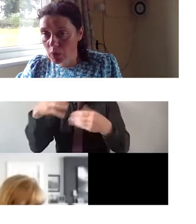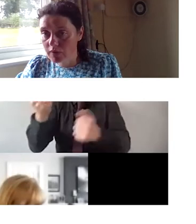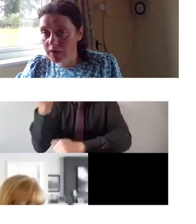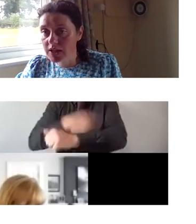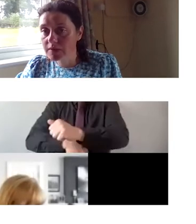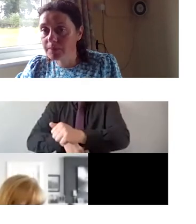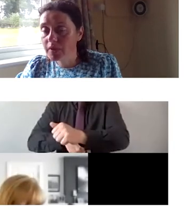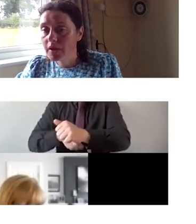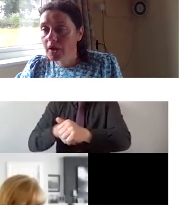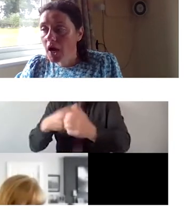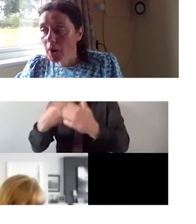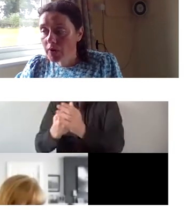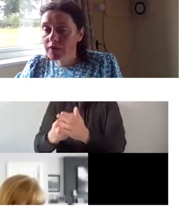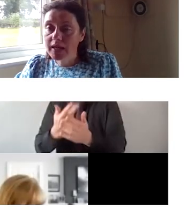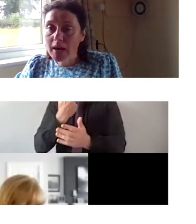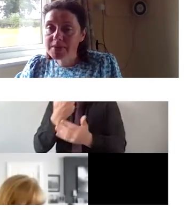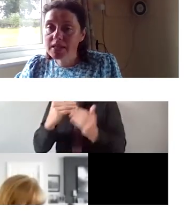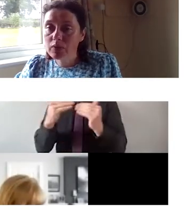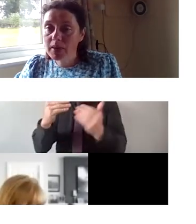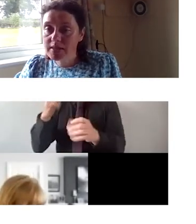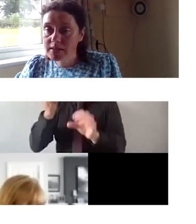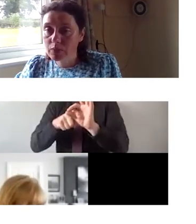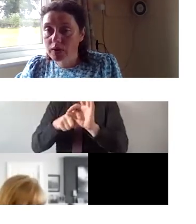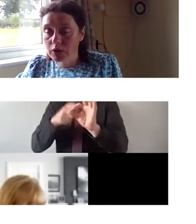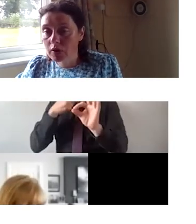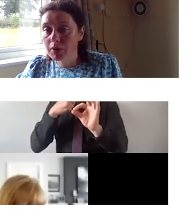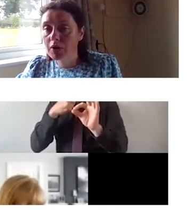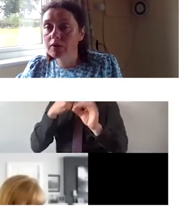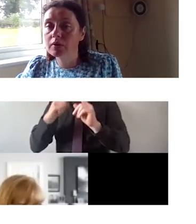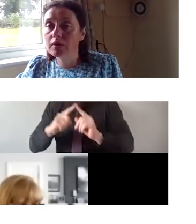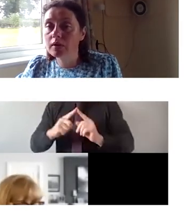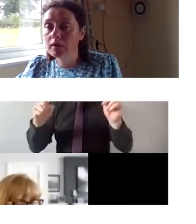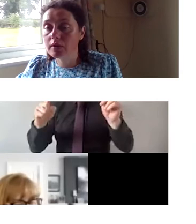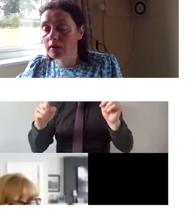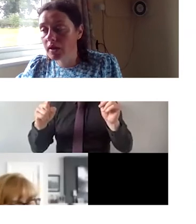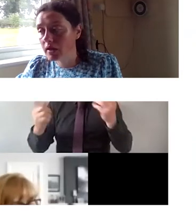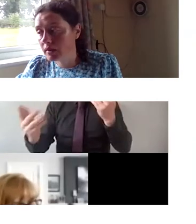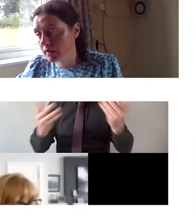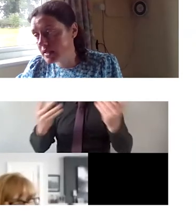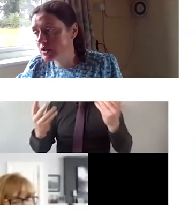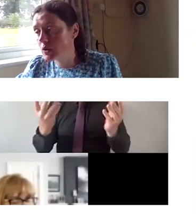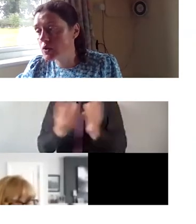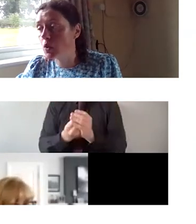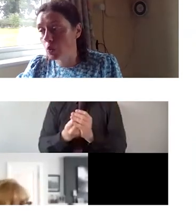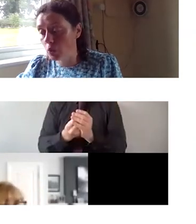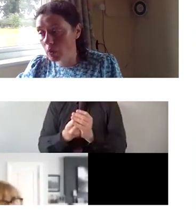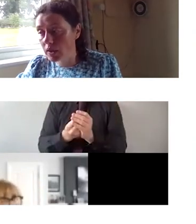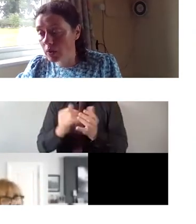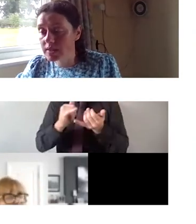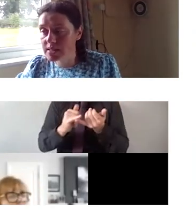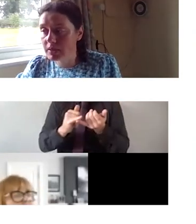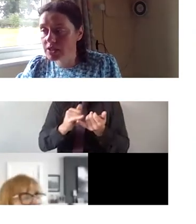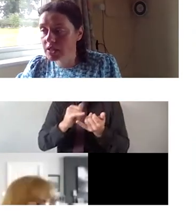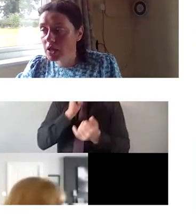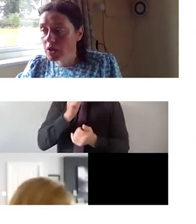third level qualification. However, the gap still remains when you compare this to those